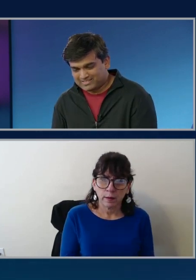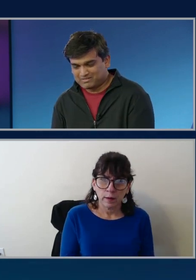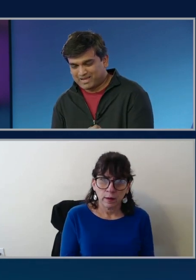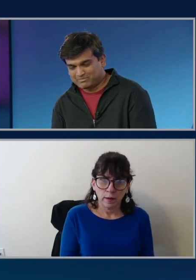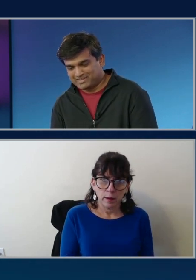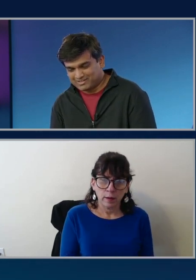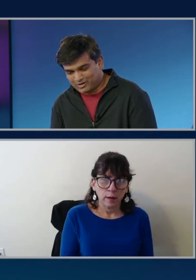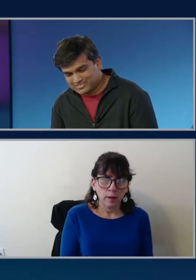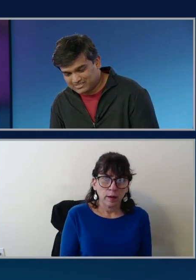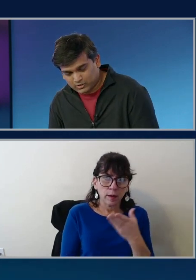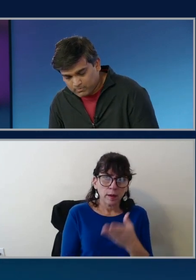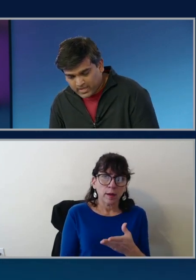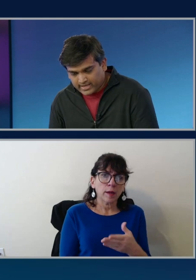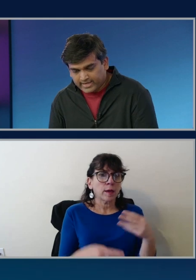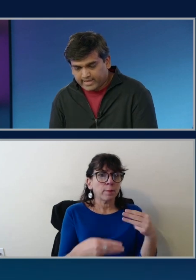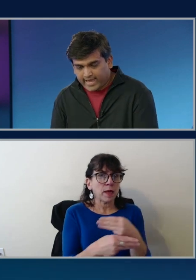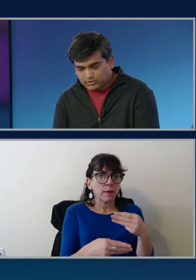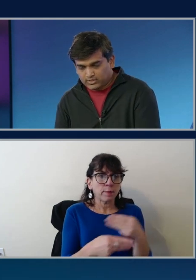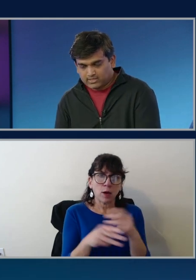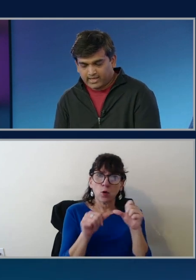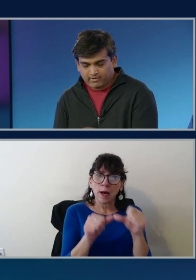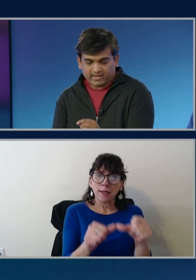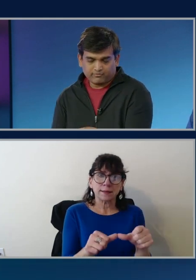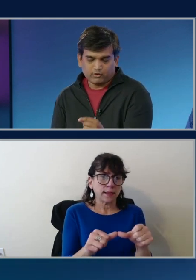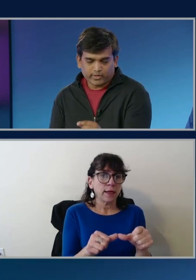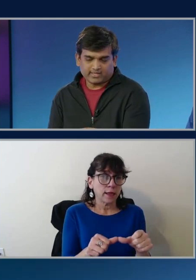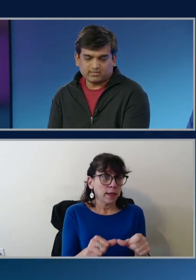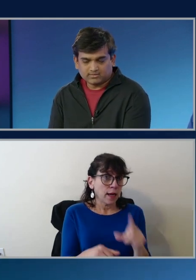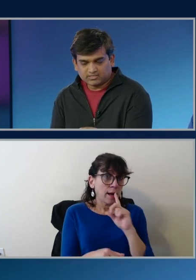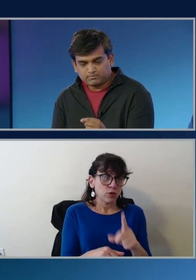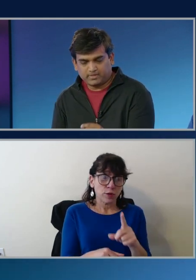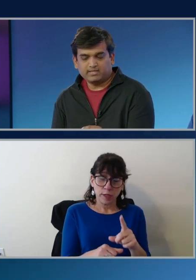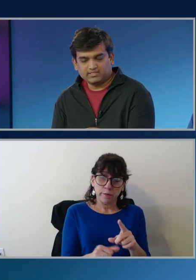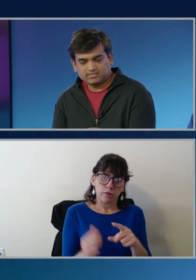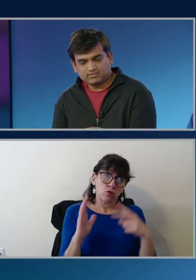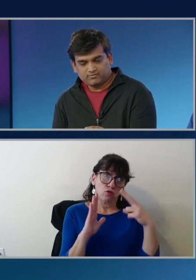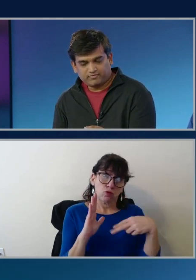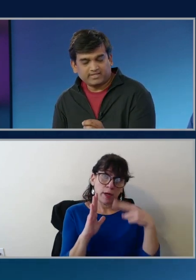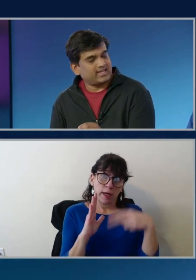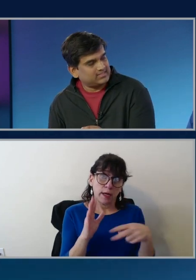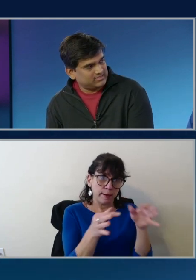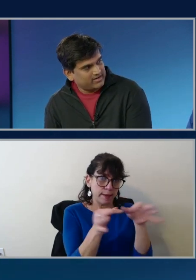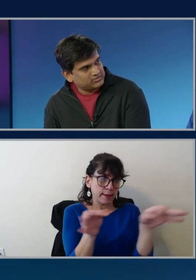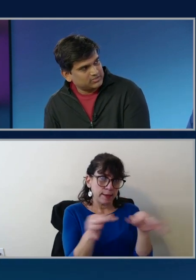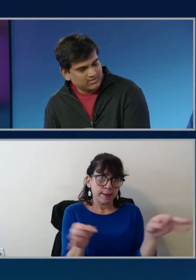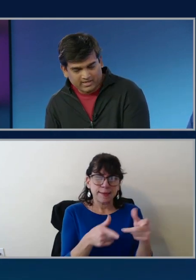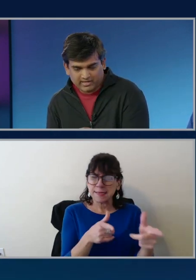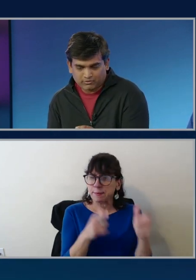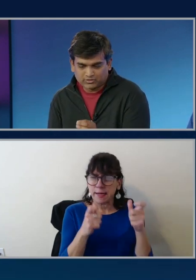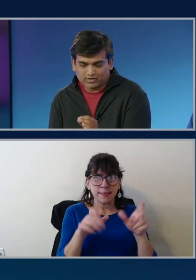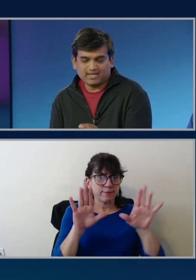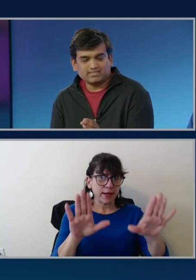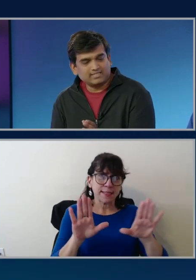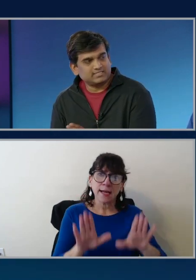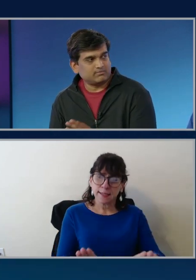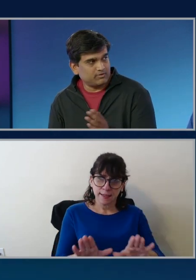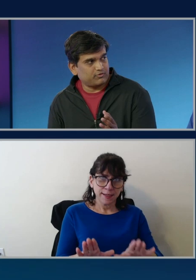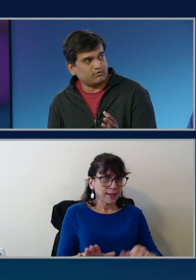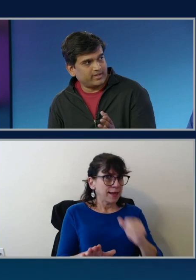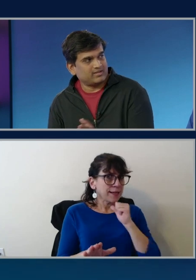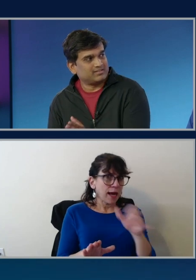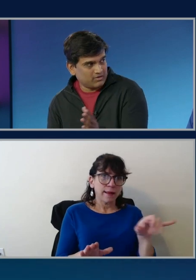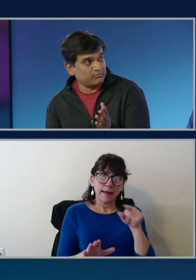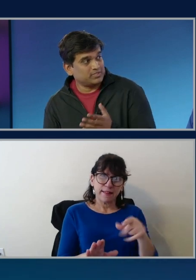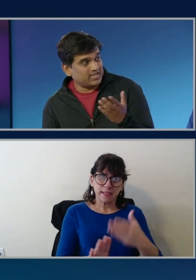So pi is a mathematical constant. So it actually, and if you look at it, the speed is fantastic, right? Yes. So it was not like this